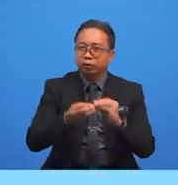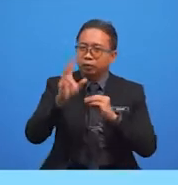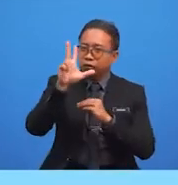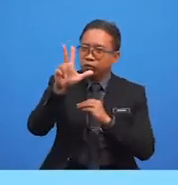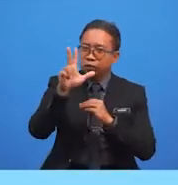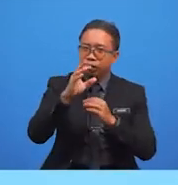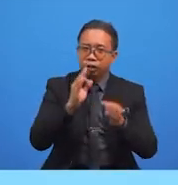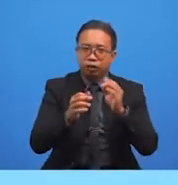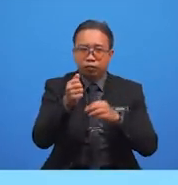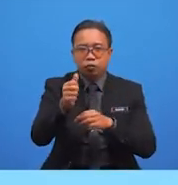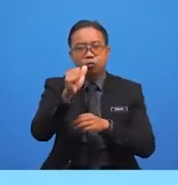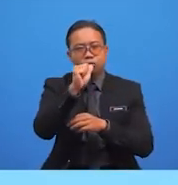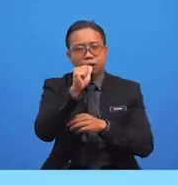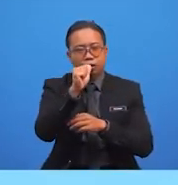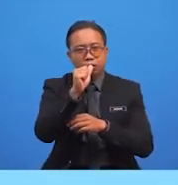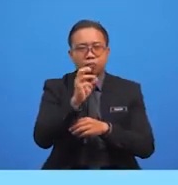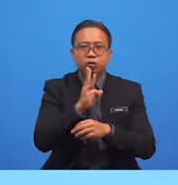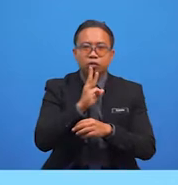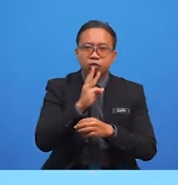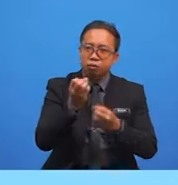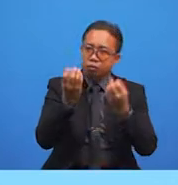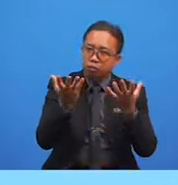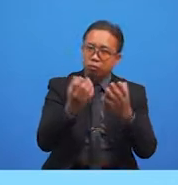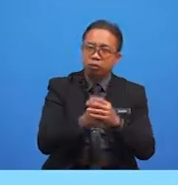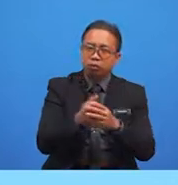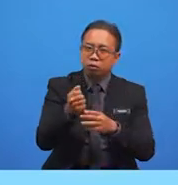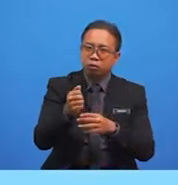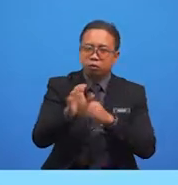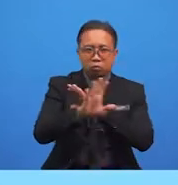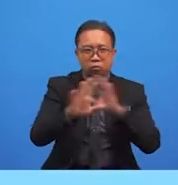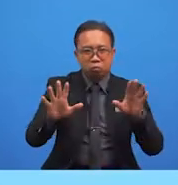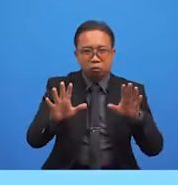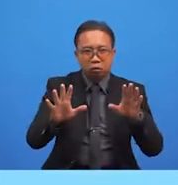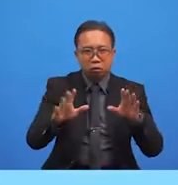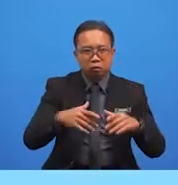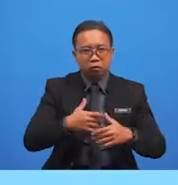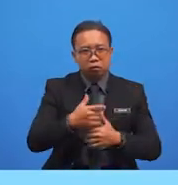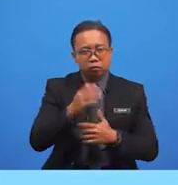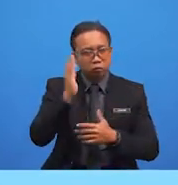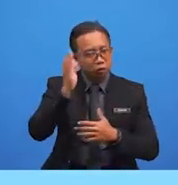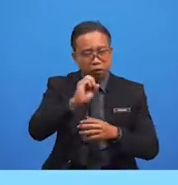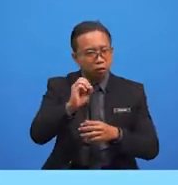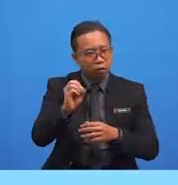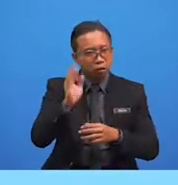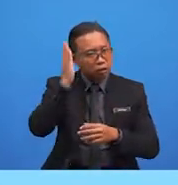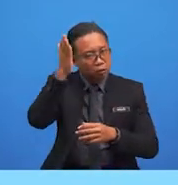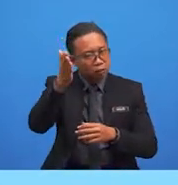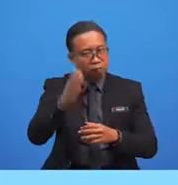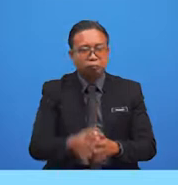Number 3. If you drink too much water, you won't have enough for later.